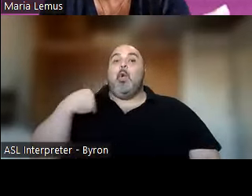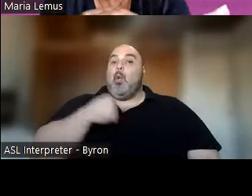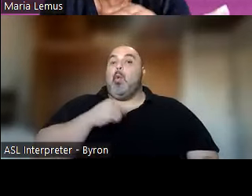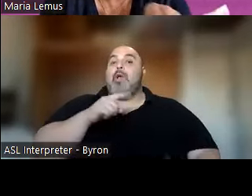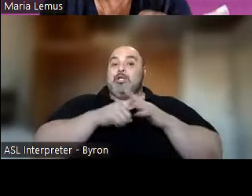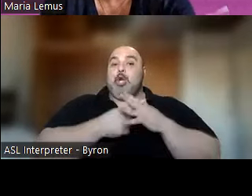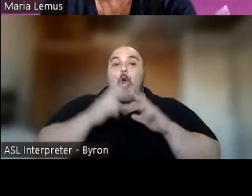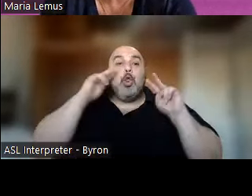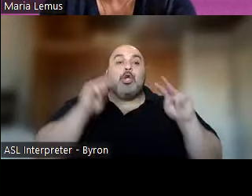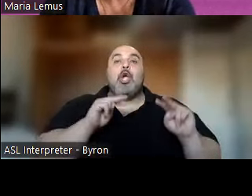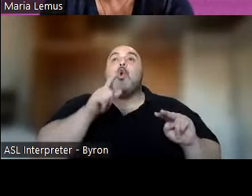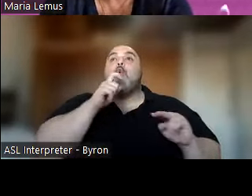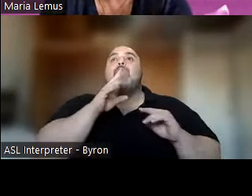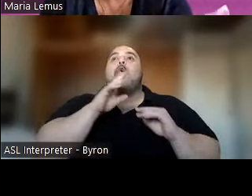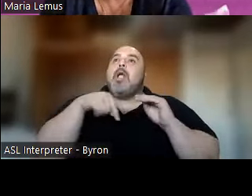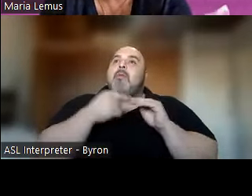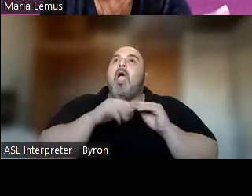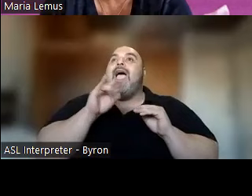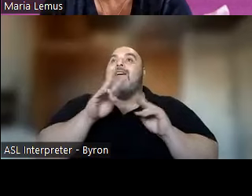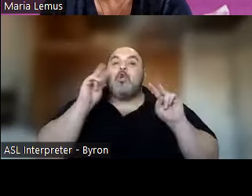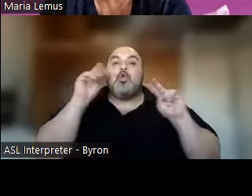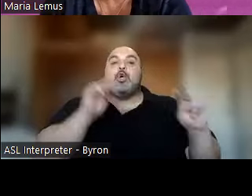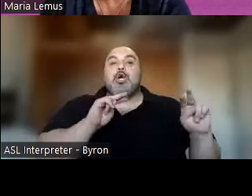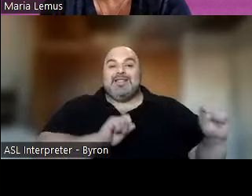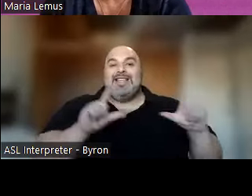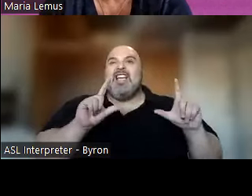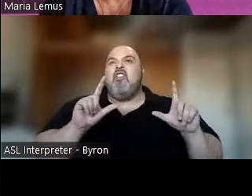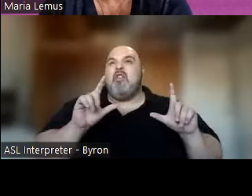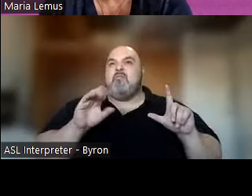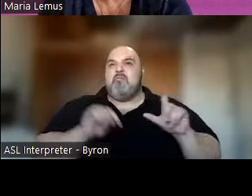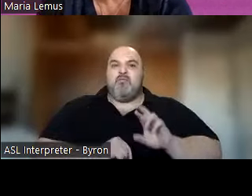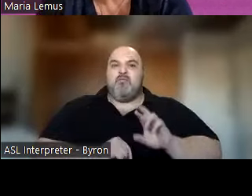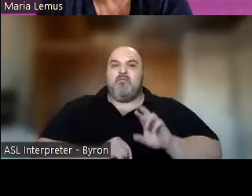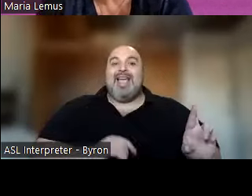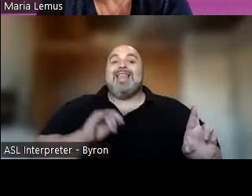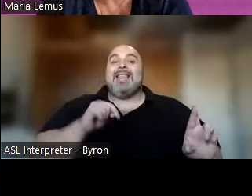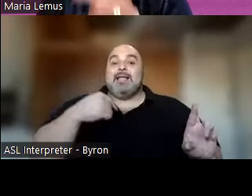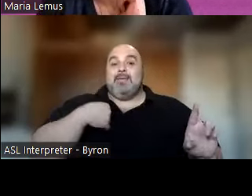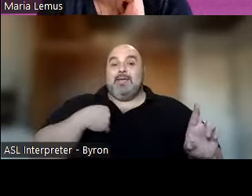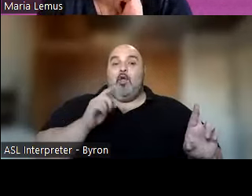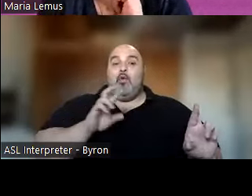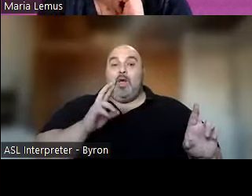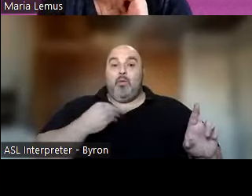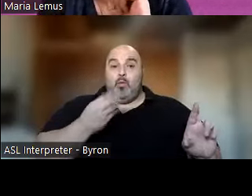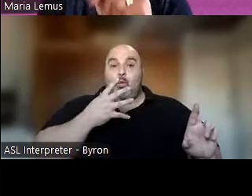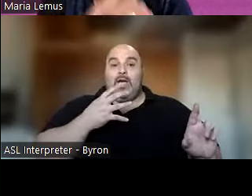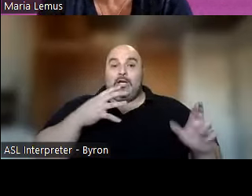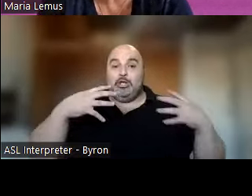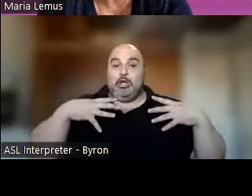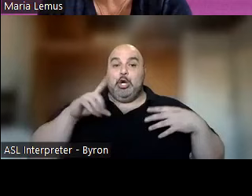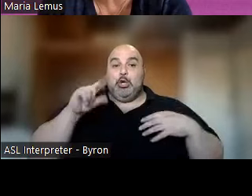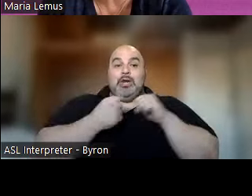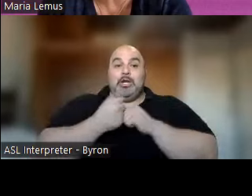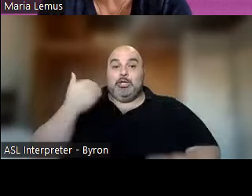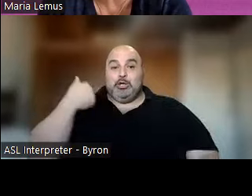at who we're talking about, if you look at the slide on the bottom right side, that's me on the right with a white shirt 20 years ago. But this